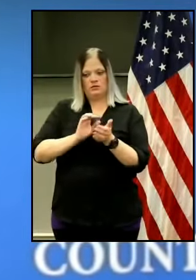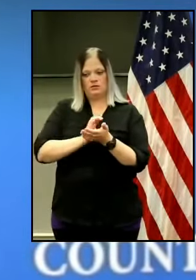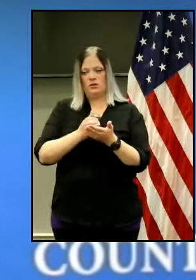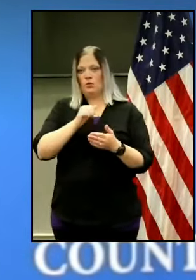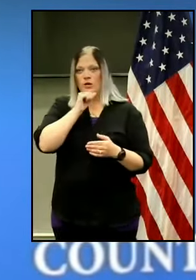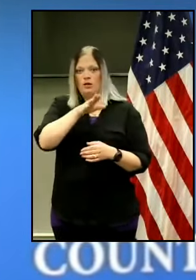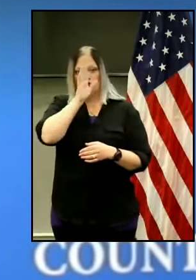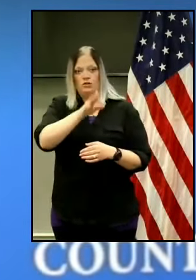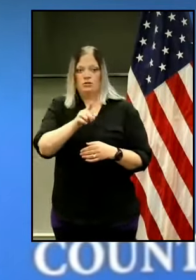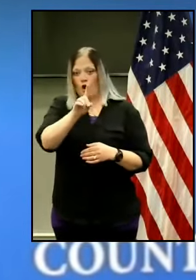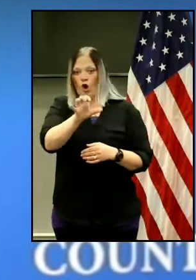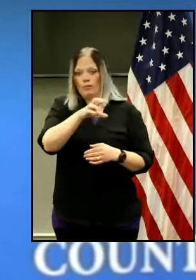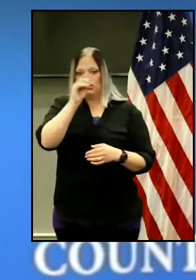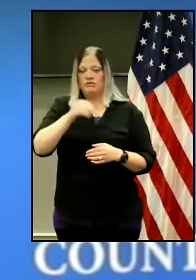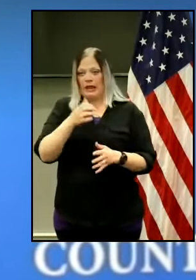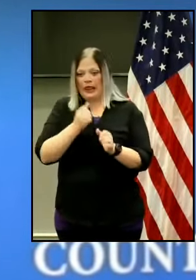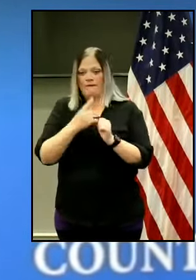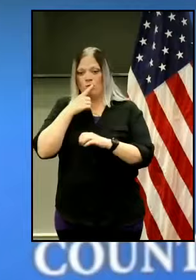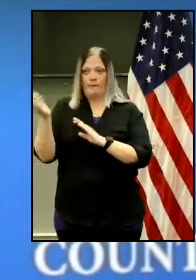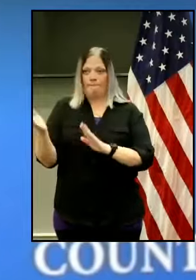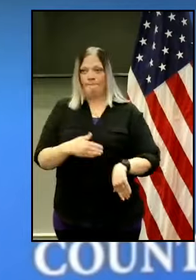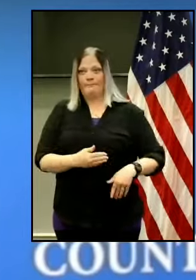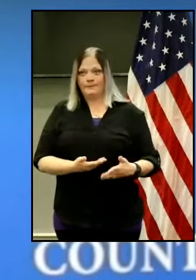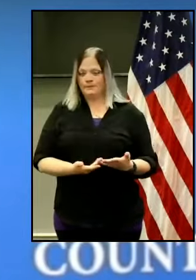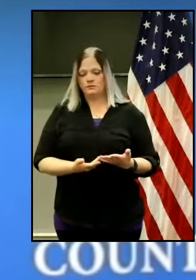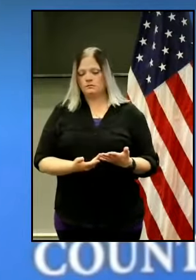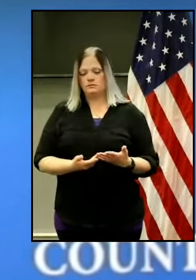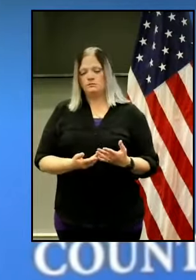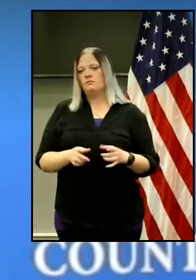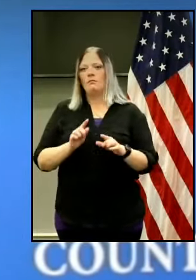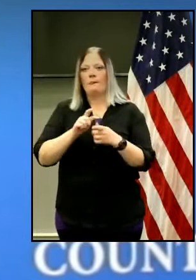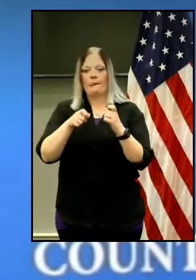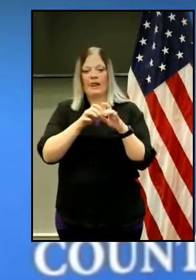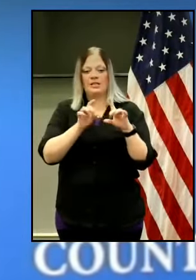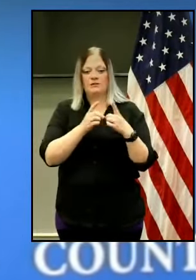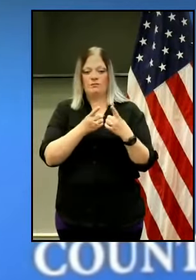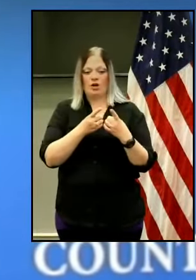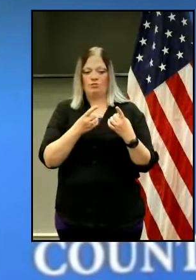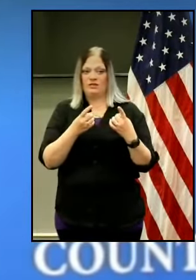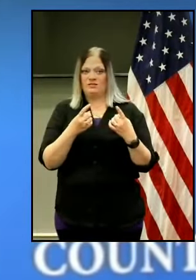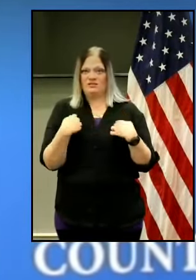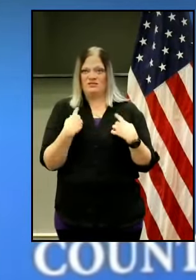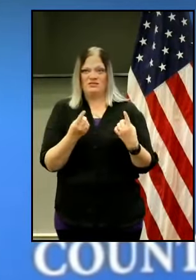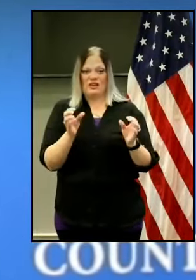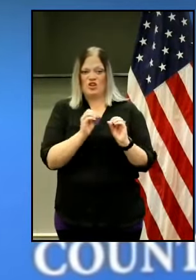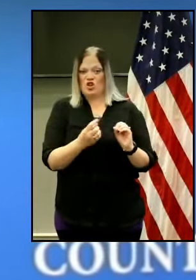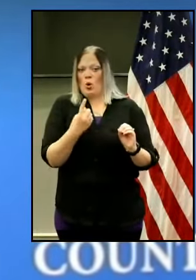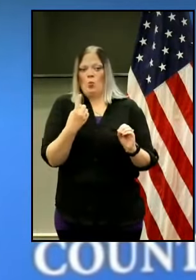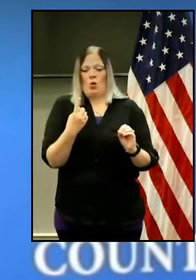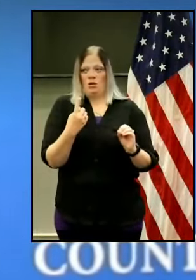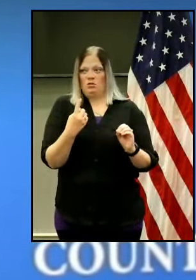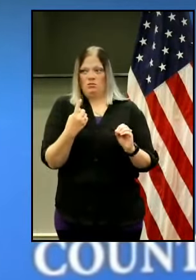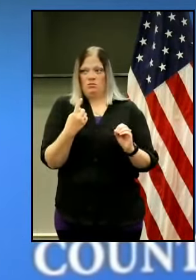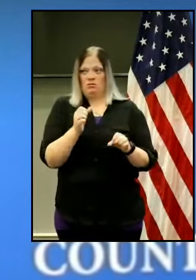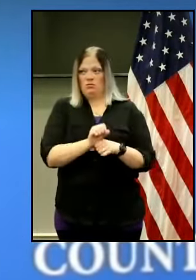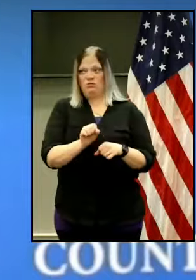to 100% capacity. So there are departments that have had almost no one here since the beginning of the outbreak,